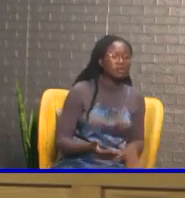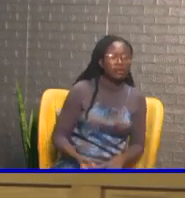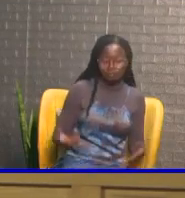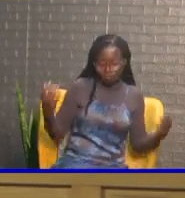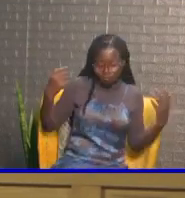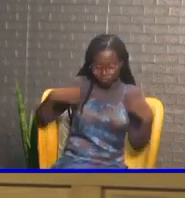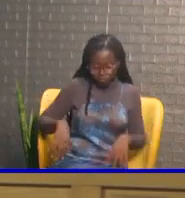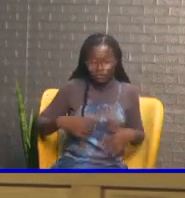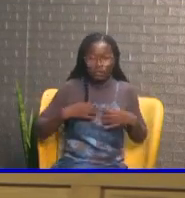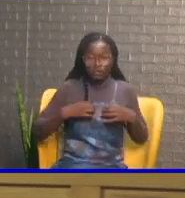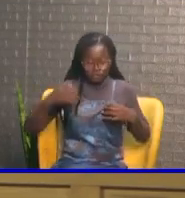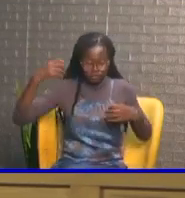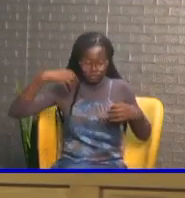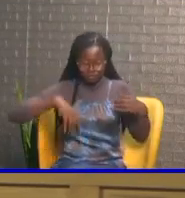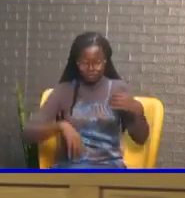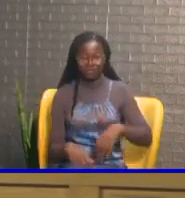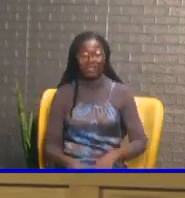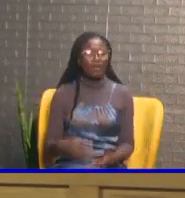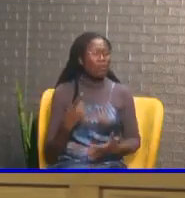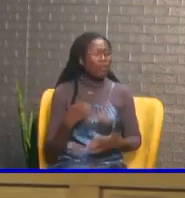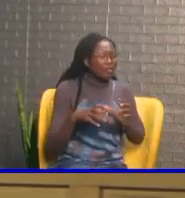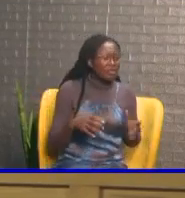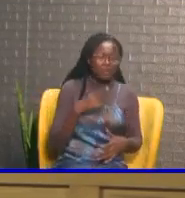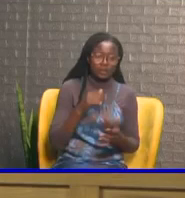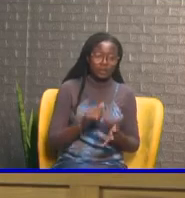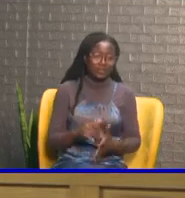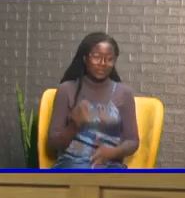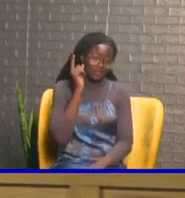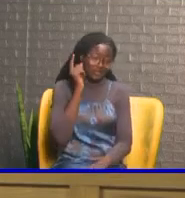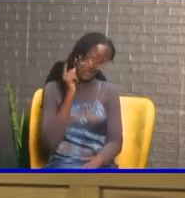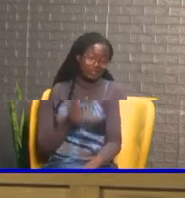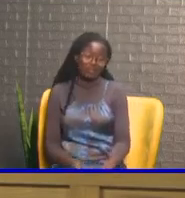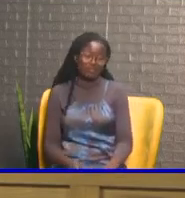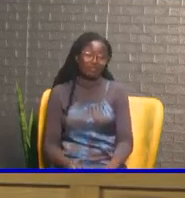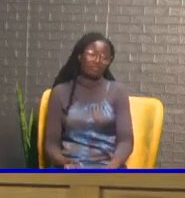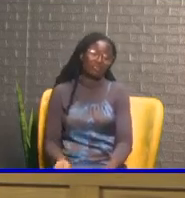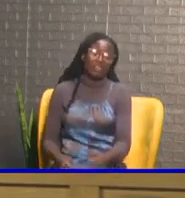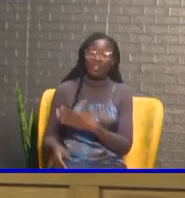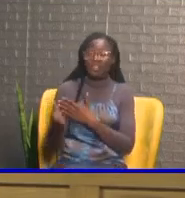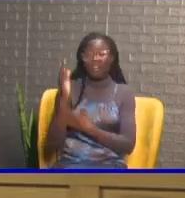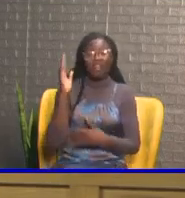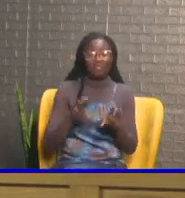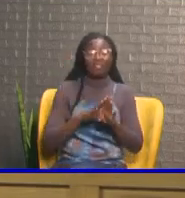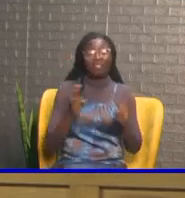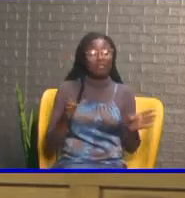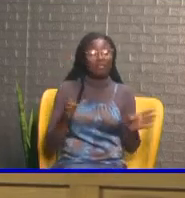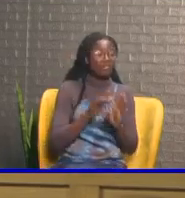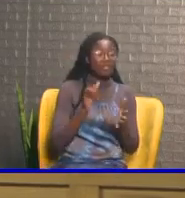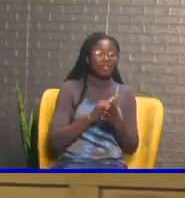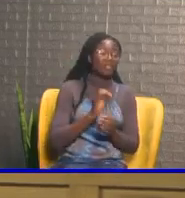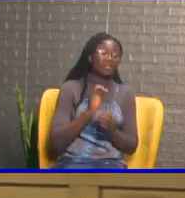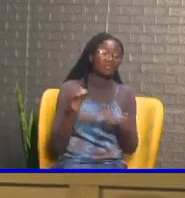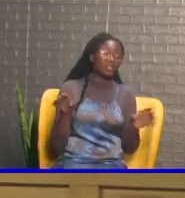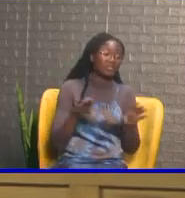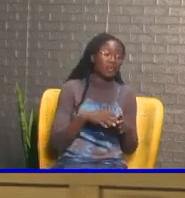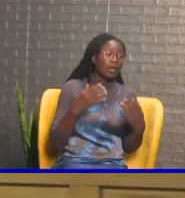doing? He said, listen, it's called the keys of David. He says, God will open a door no man can shut. And he has